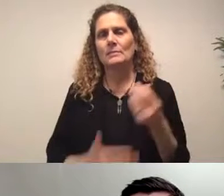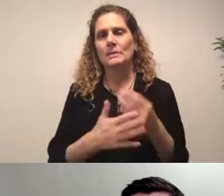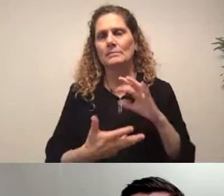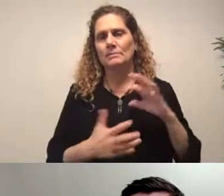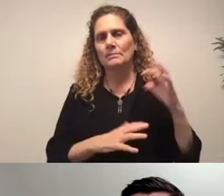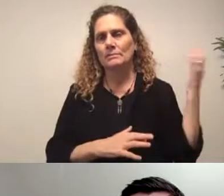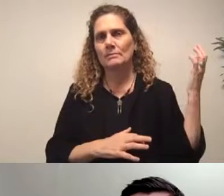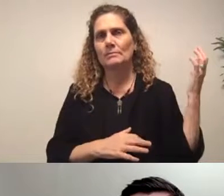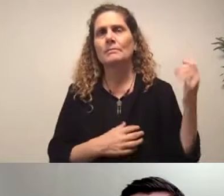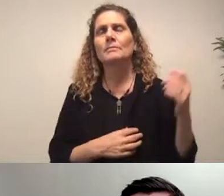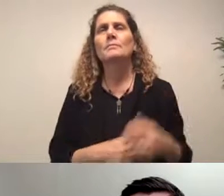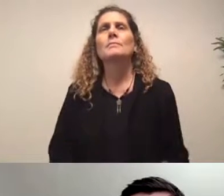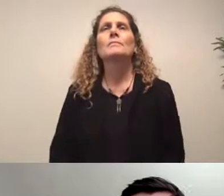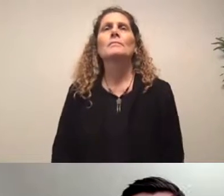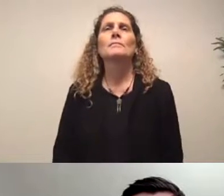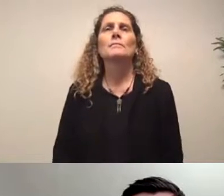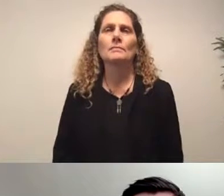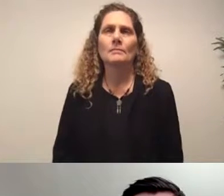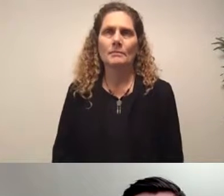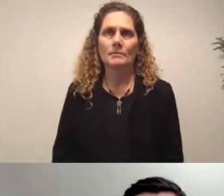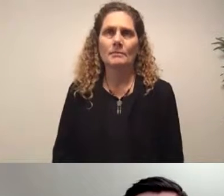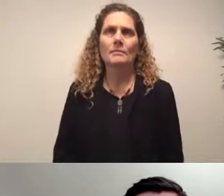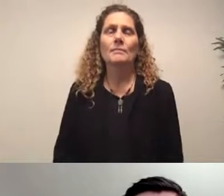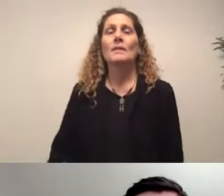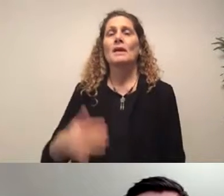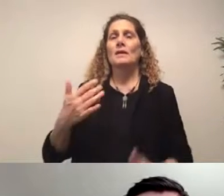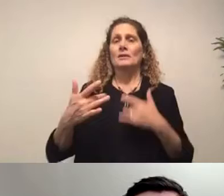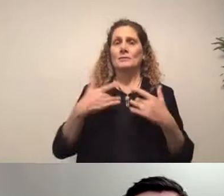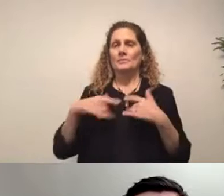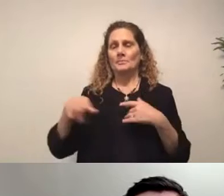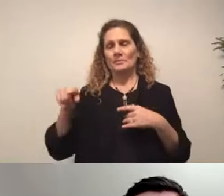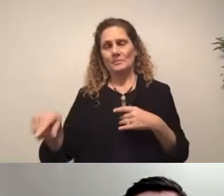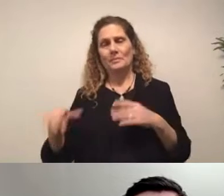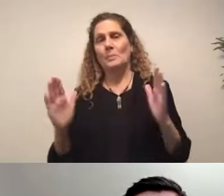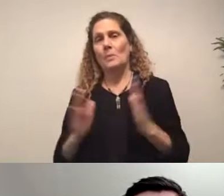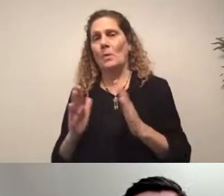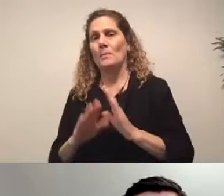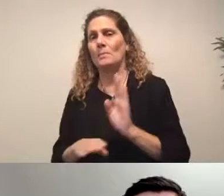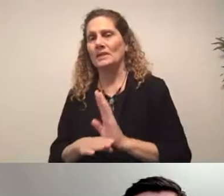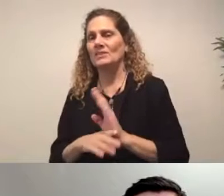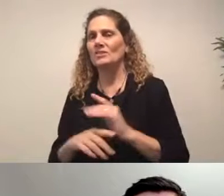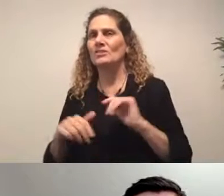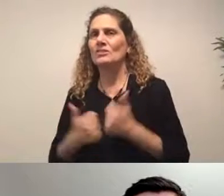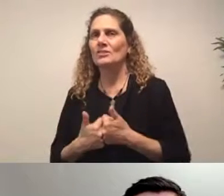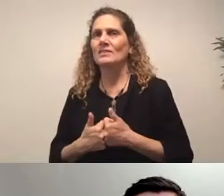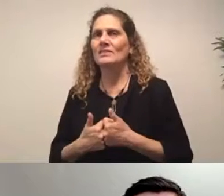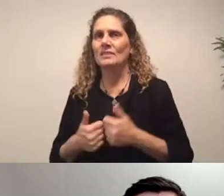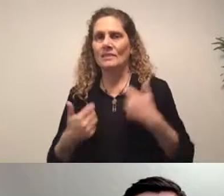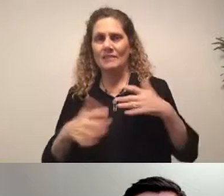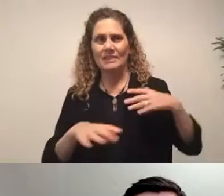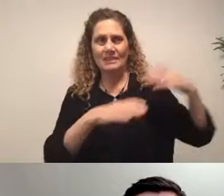small businesses in all parts of this community. And those are all places where we have put resources. And I don't think anybody